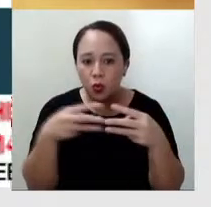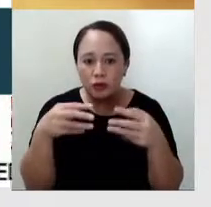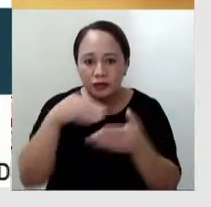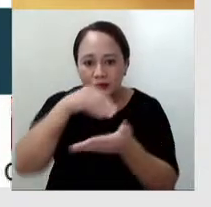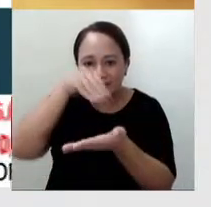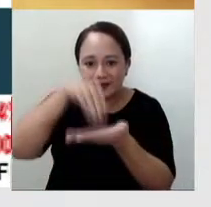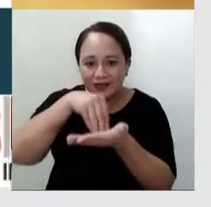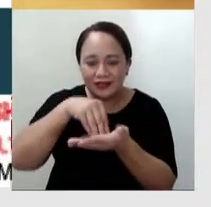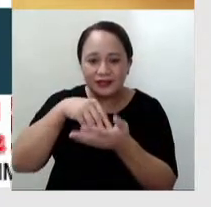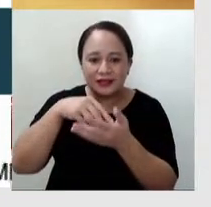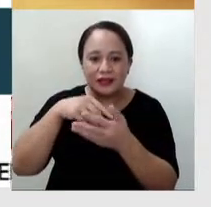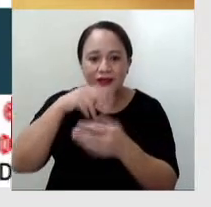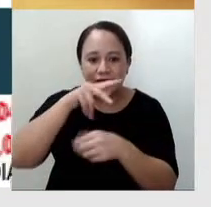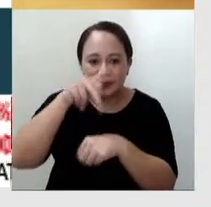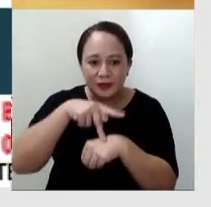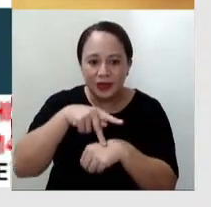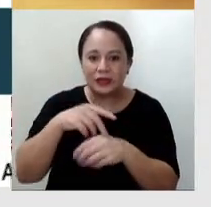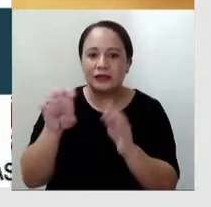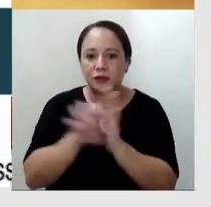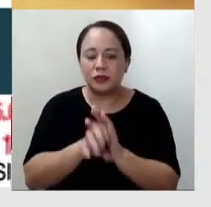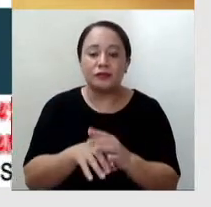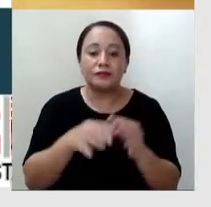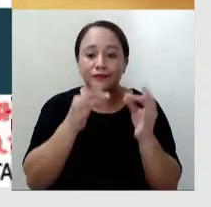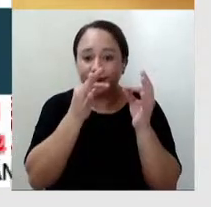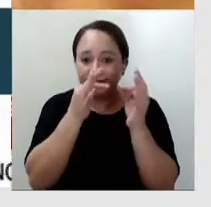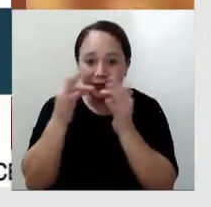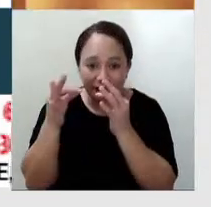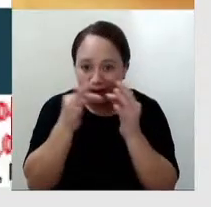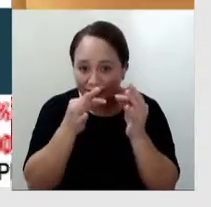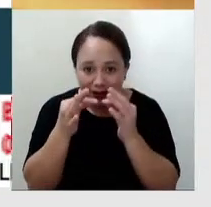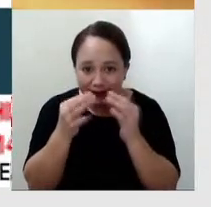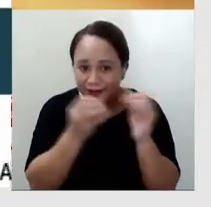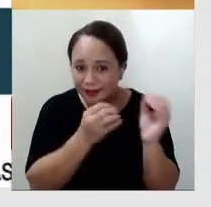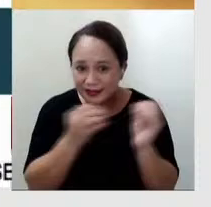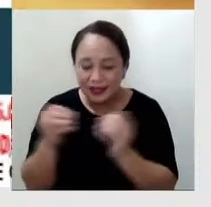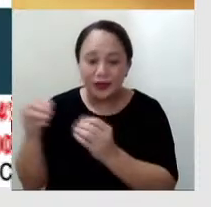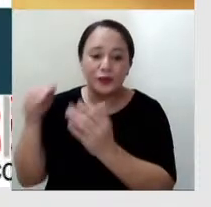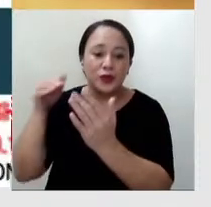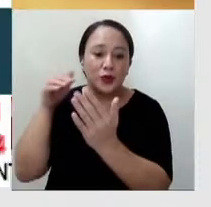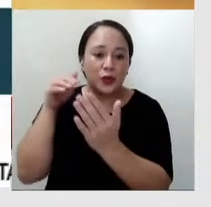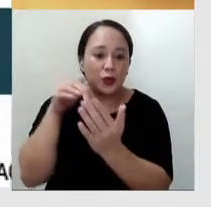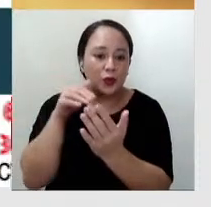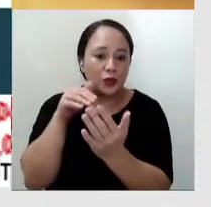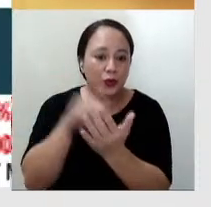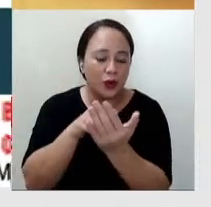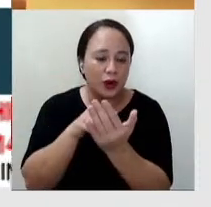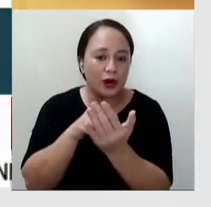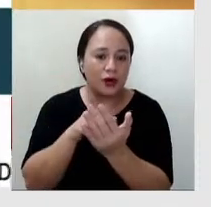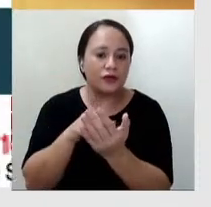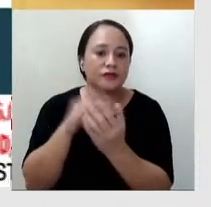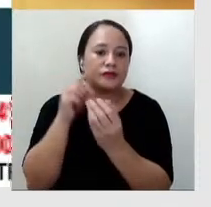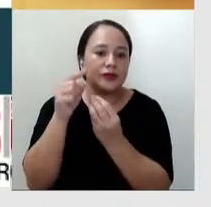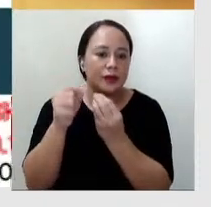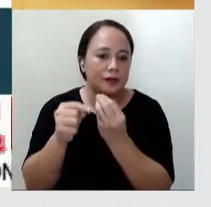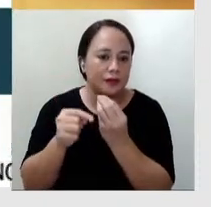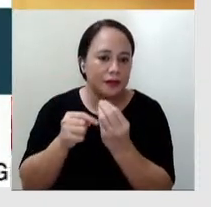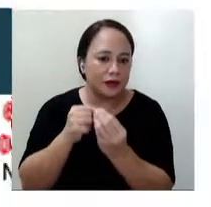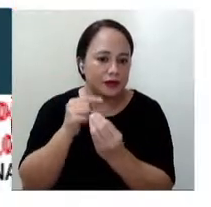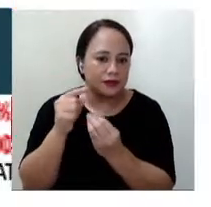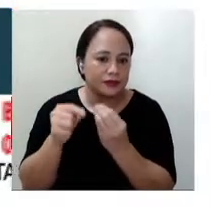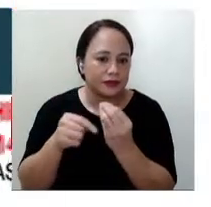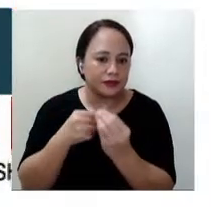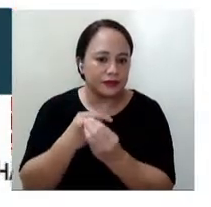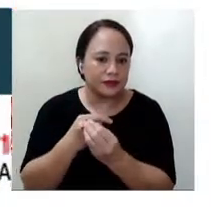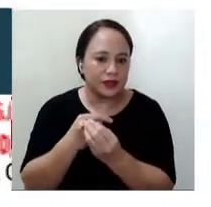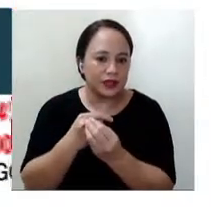Philippines under the guise of drug operations, the war on dissent, meaning kind of the